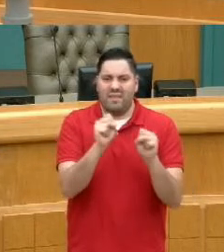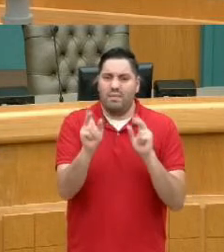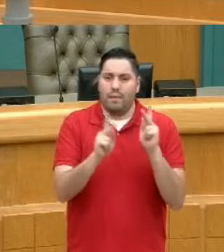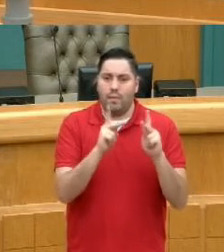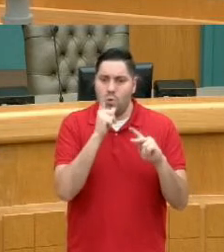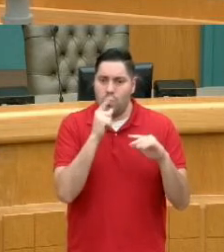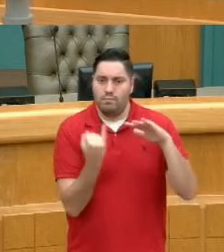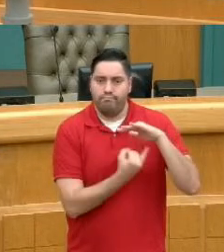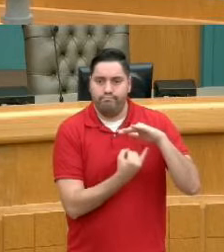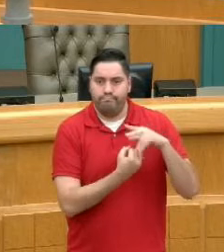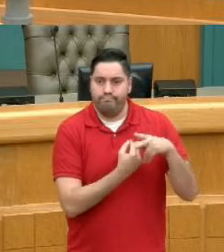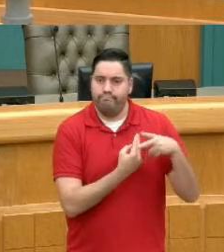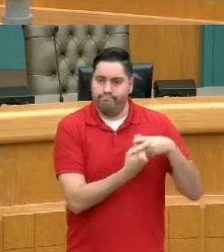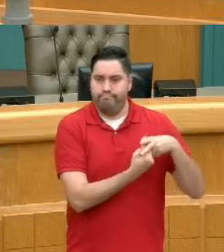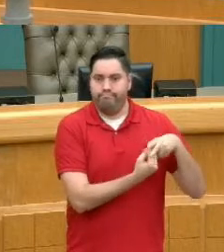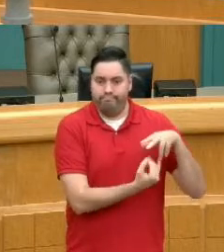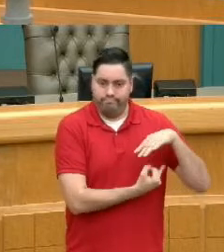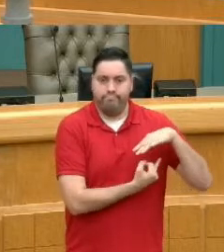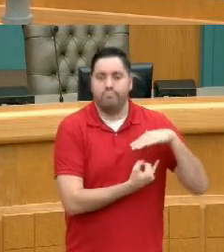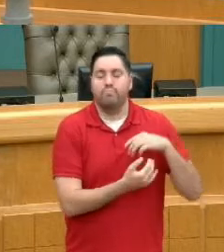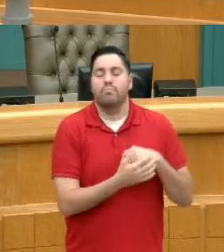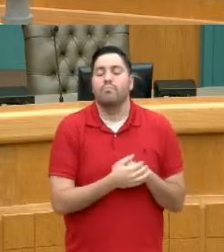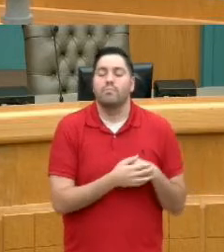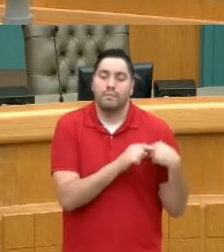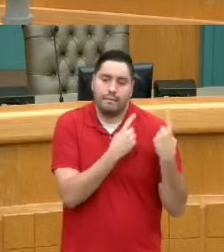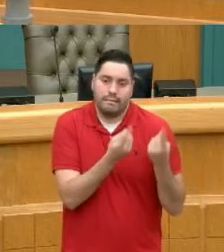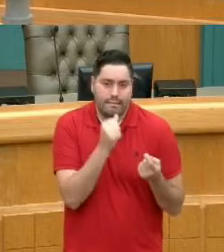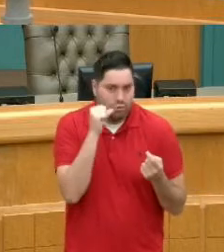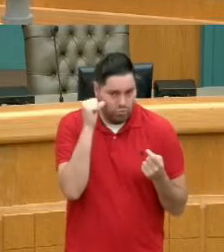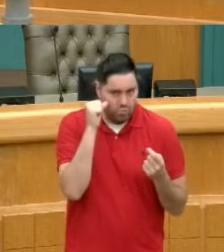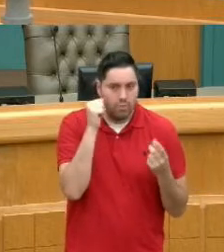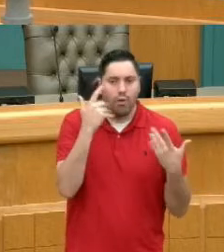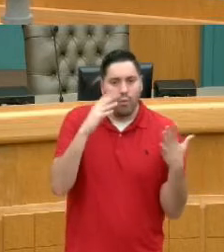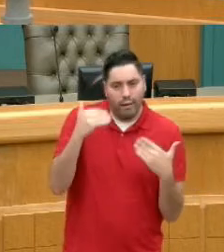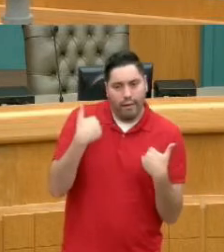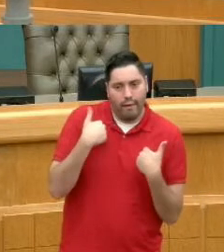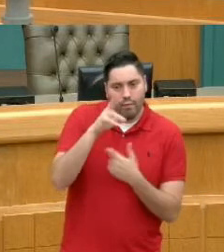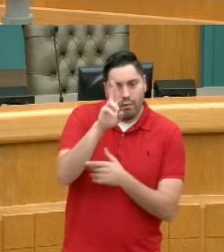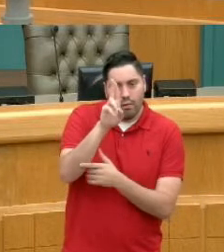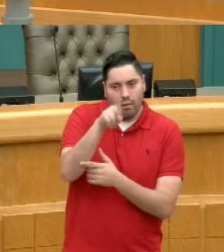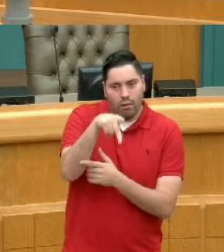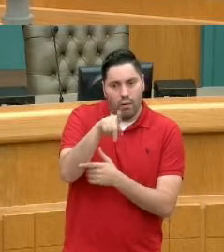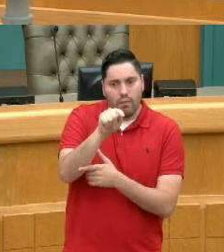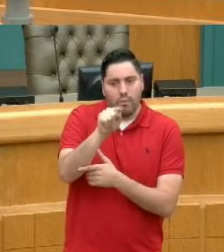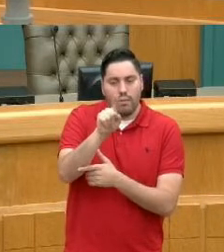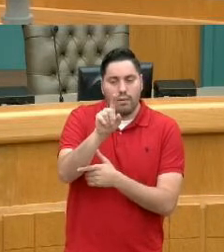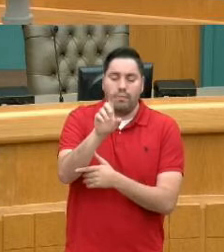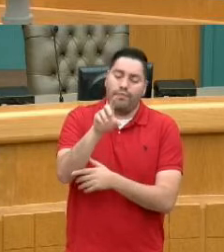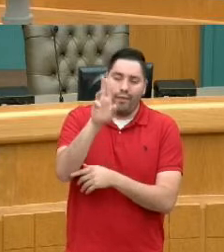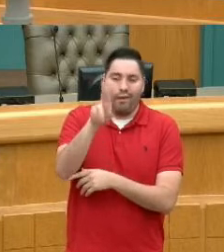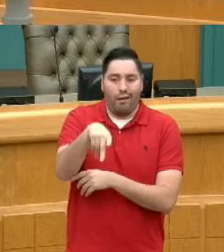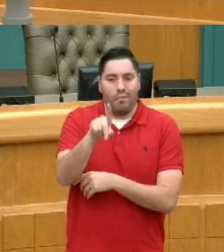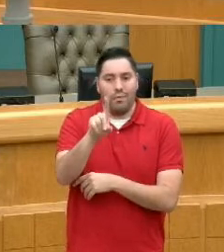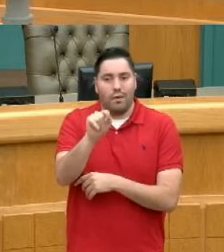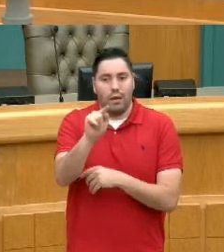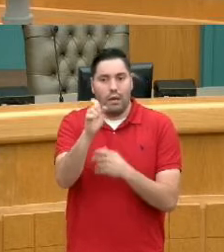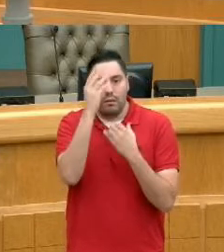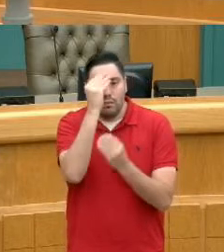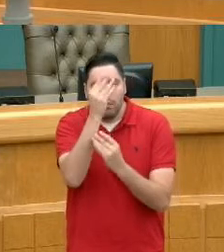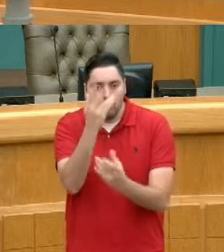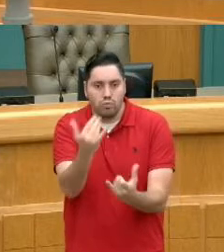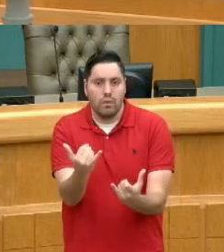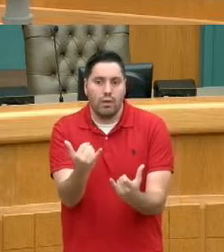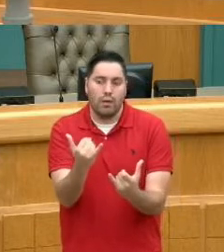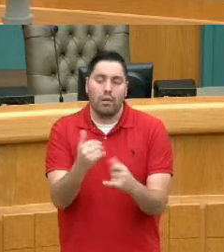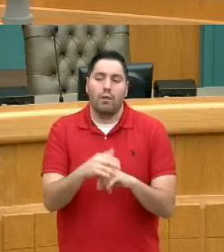came up yesterday, and since that time we've gotten an update, and we'll talk to the community about how they're doing. And